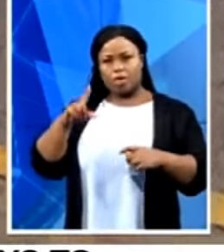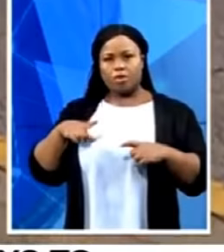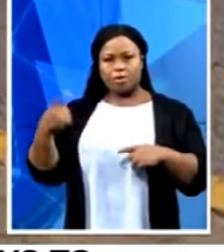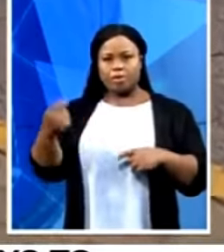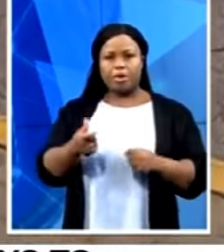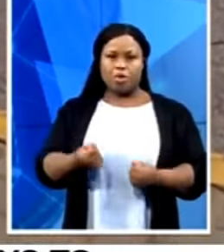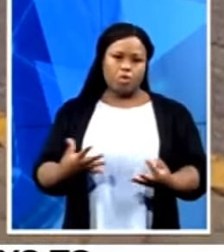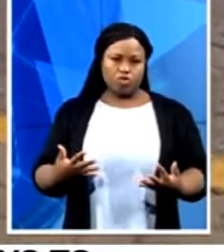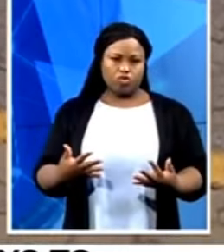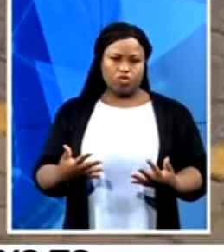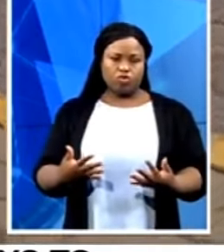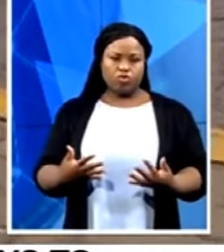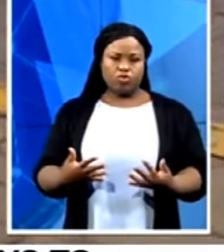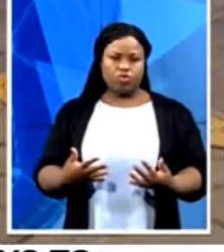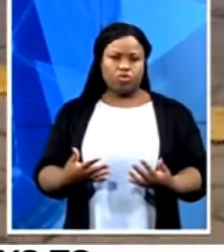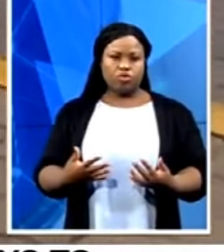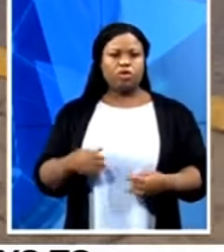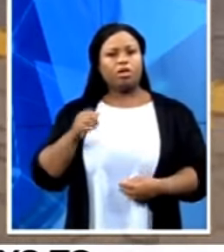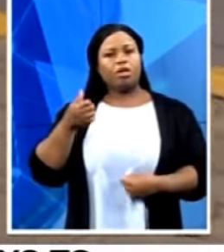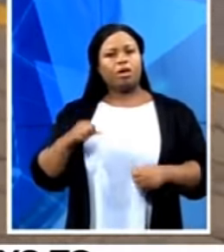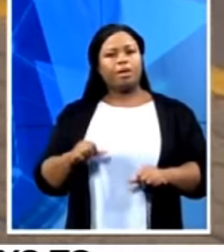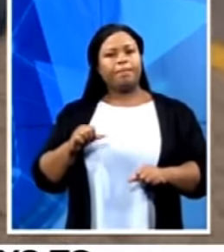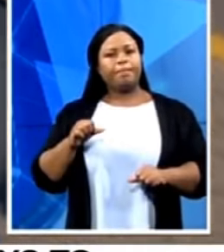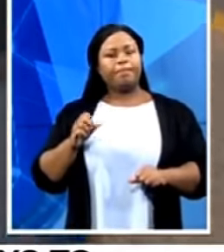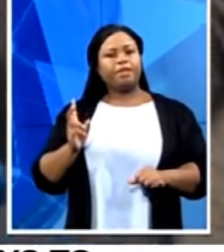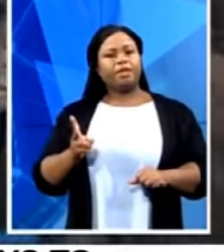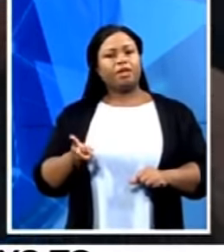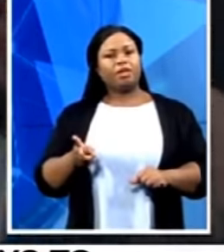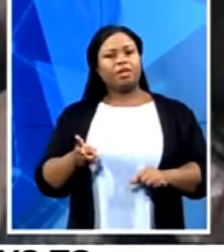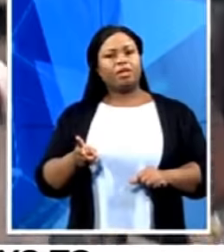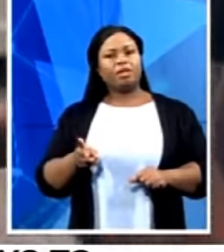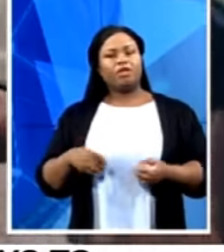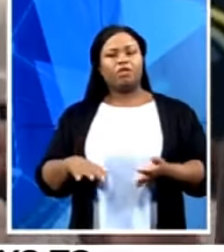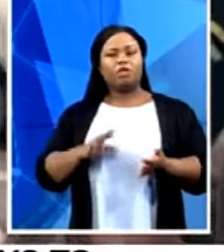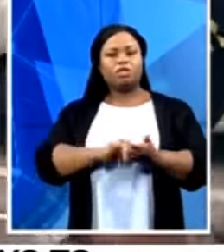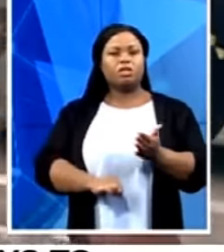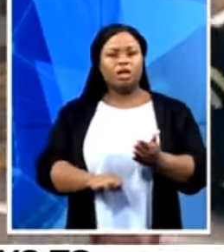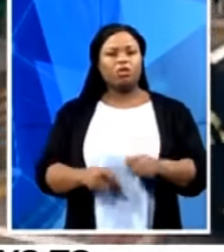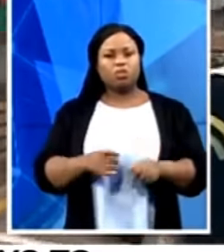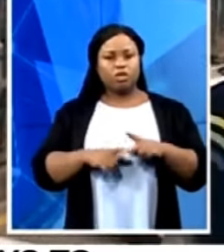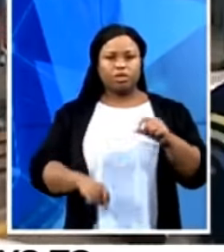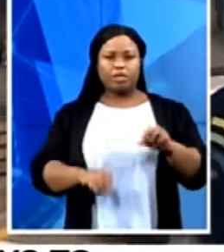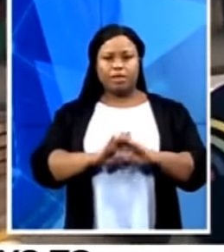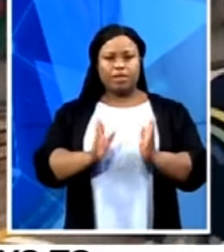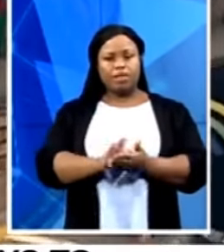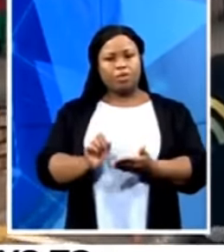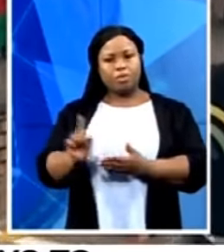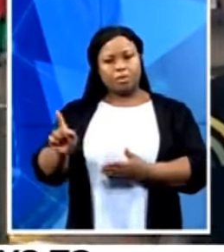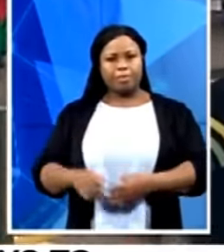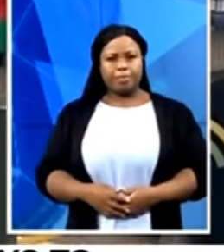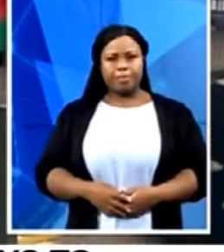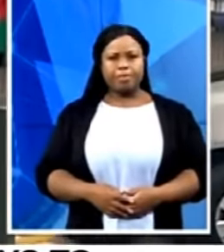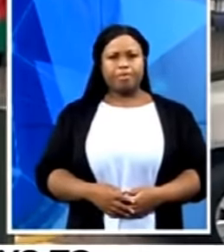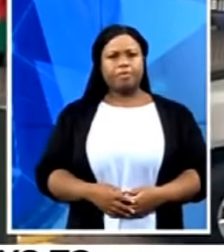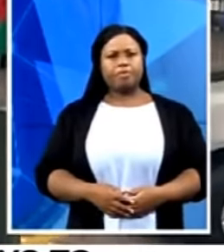the rewards, discounts that they're getting on the receipt as well. Yes, and can you just tell us what are some of the popular items on